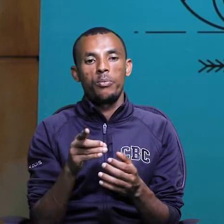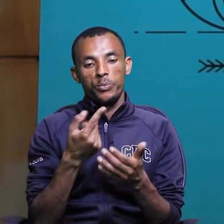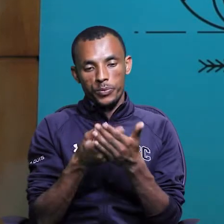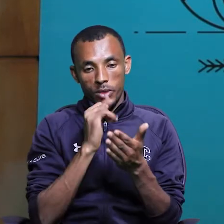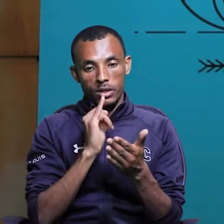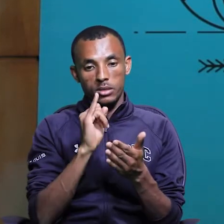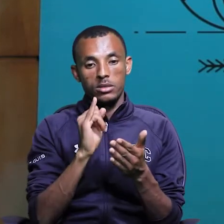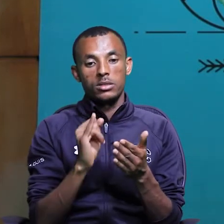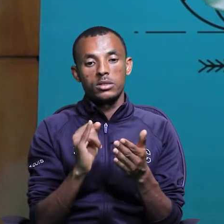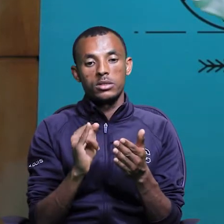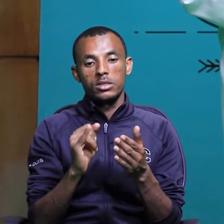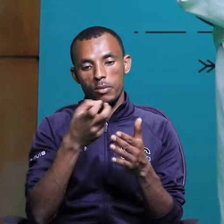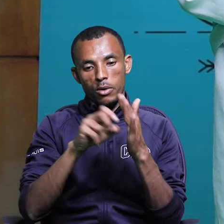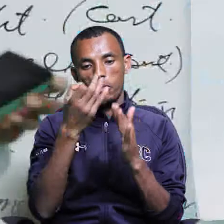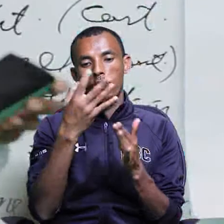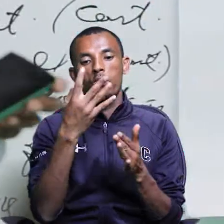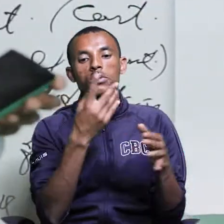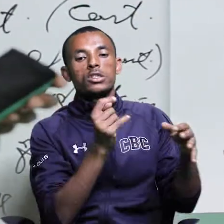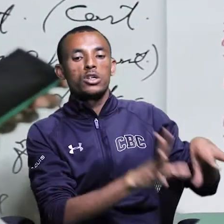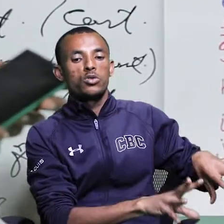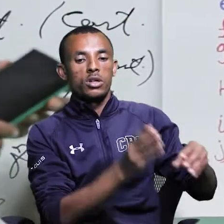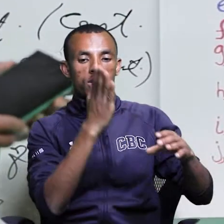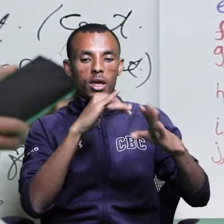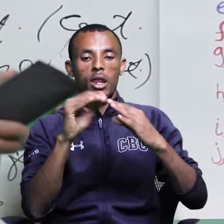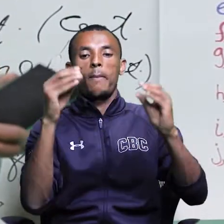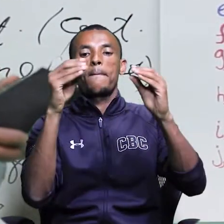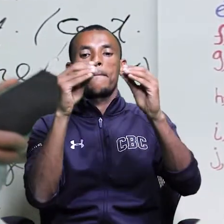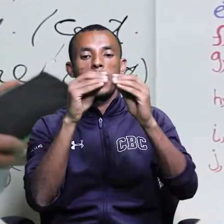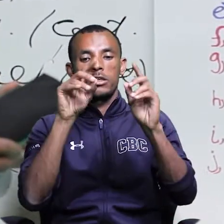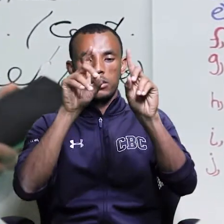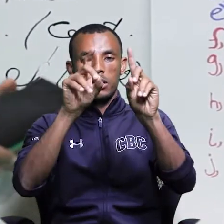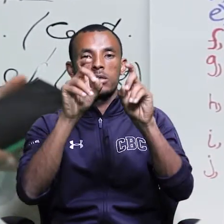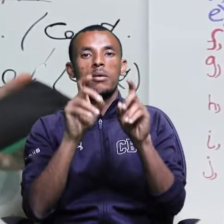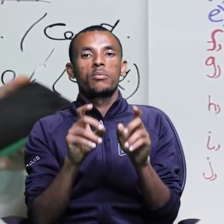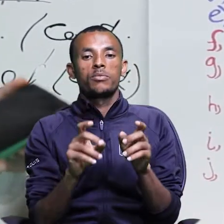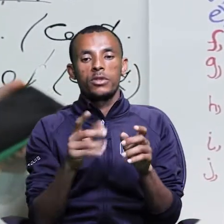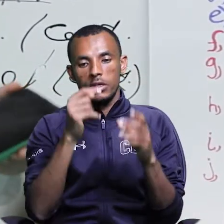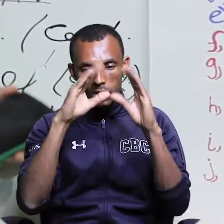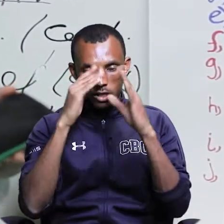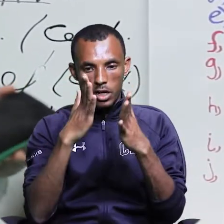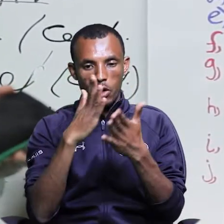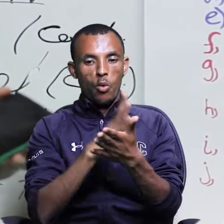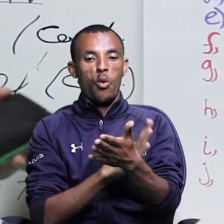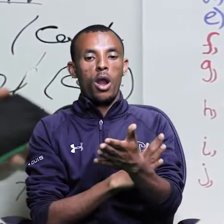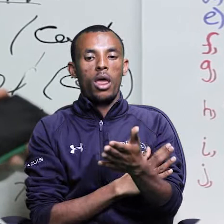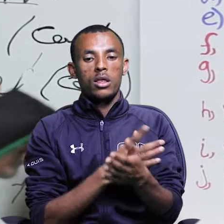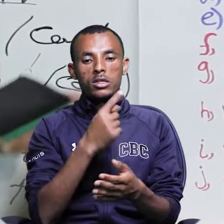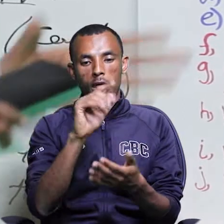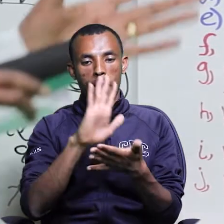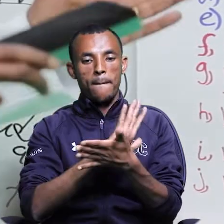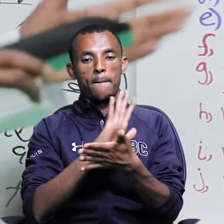This is the mark of students in mathematics final examination. The teacher correct their